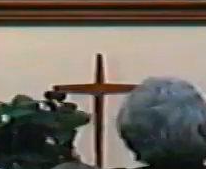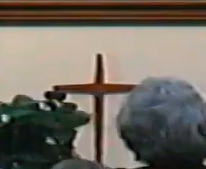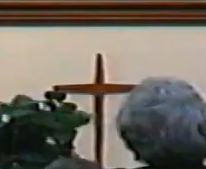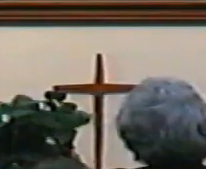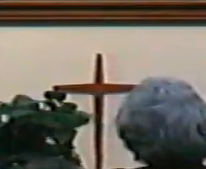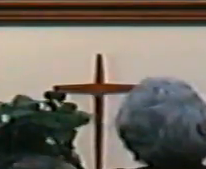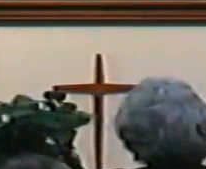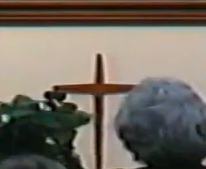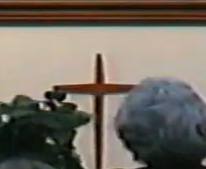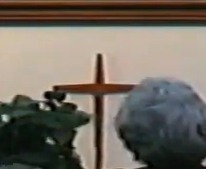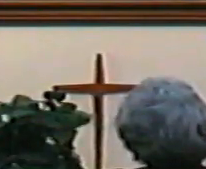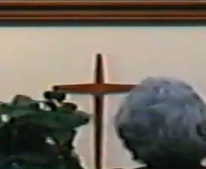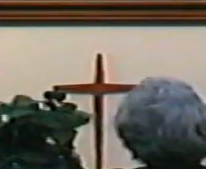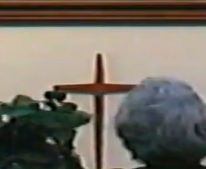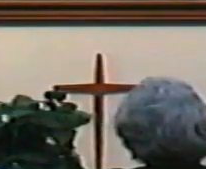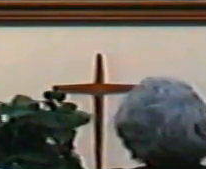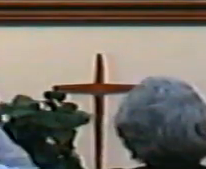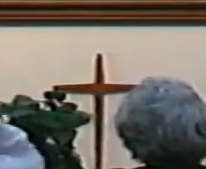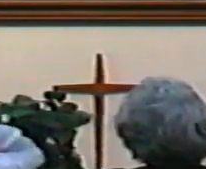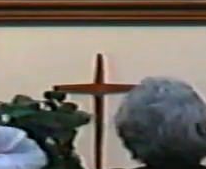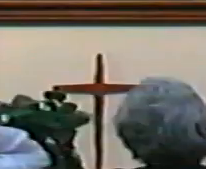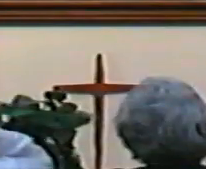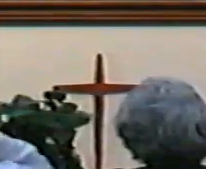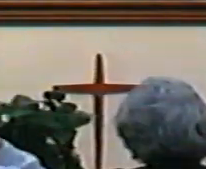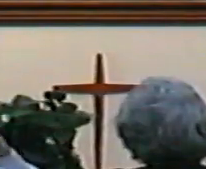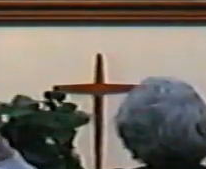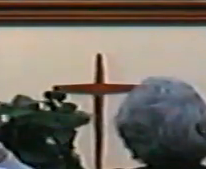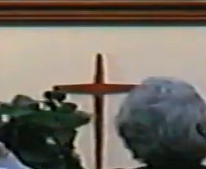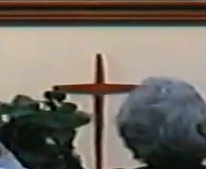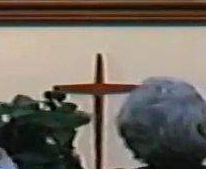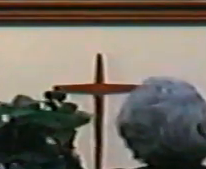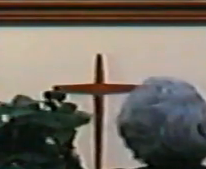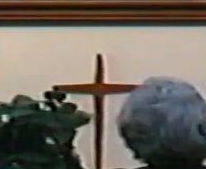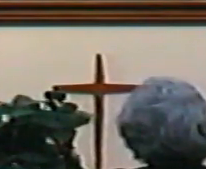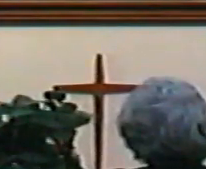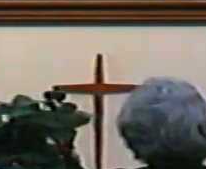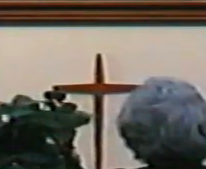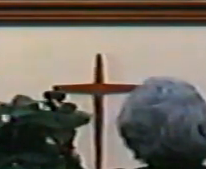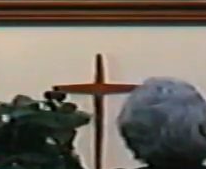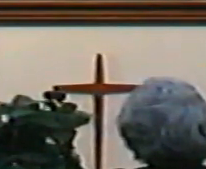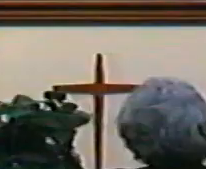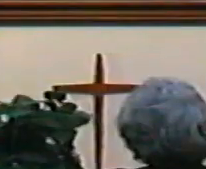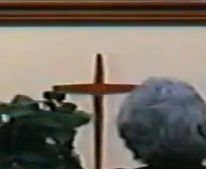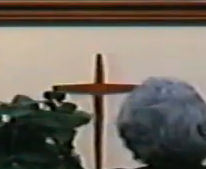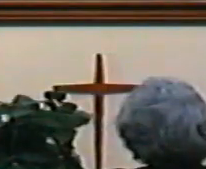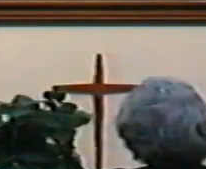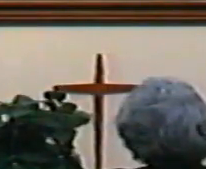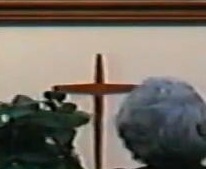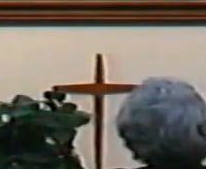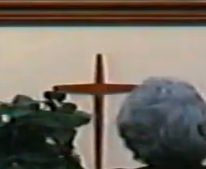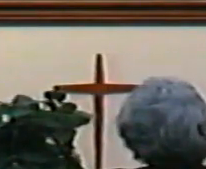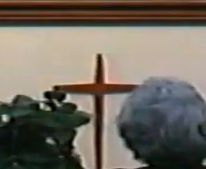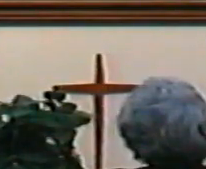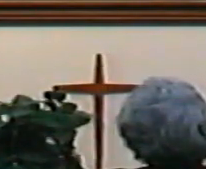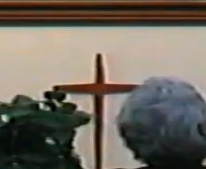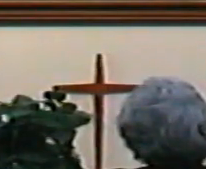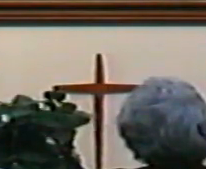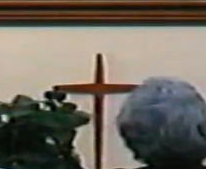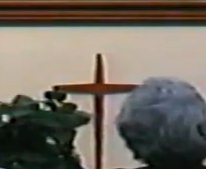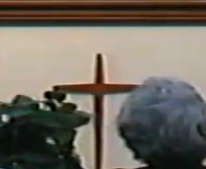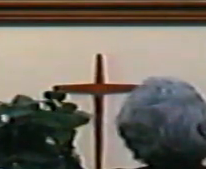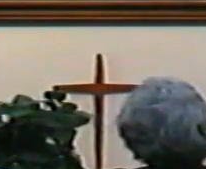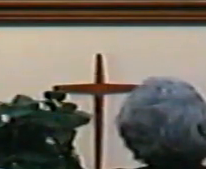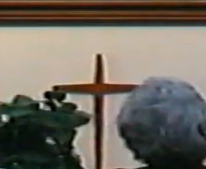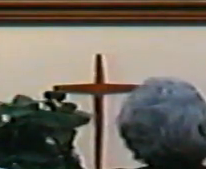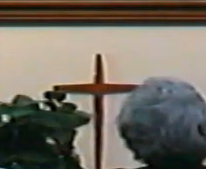now and deal with their hearts and just help them to know of your love and your mercy and your grace and help them to know they're among friends. And Father, I